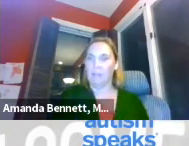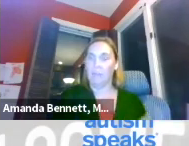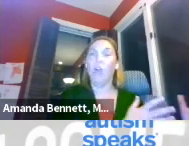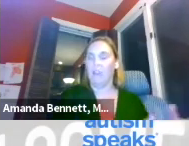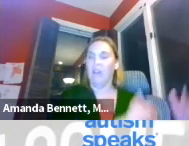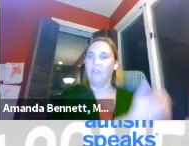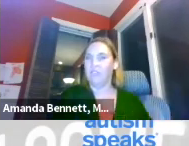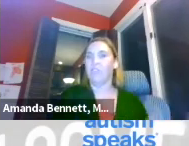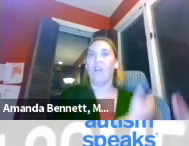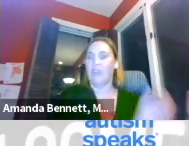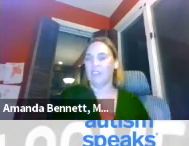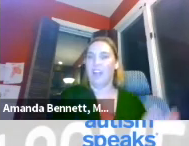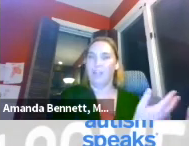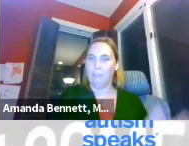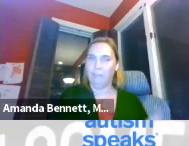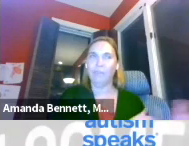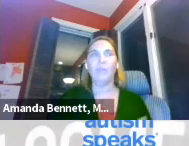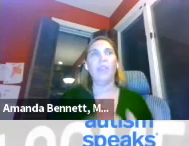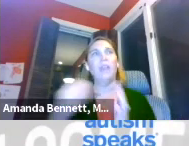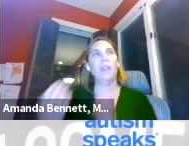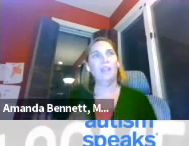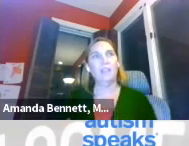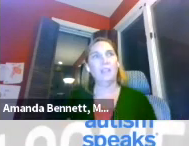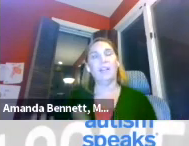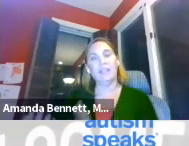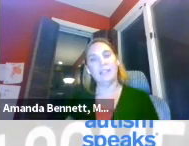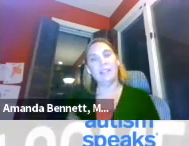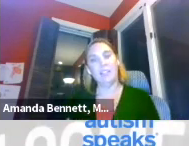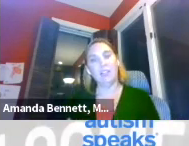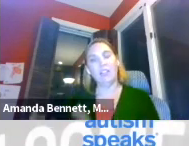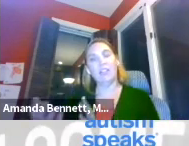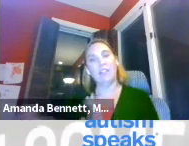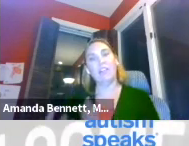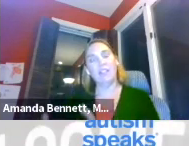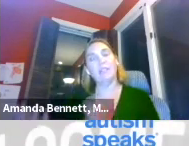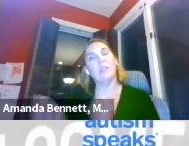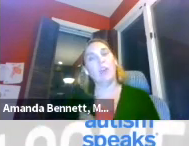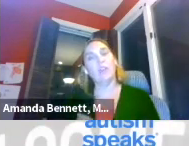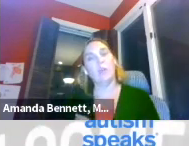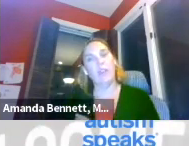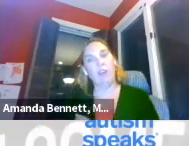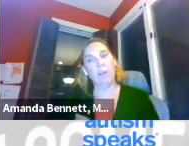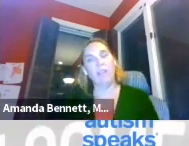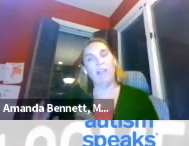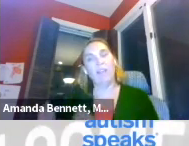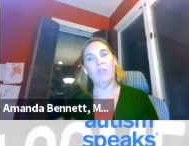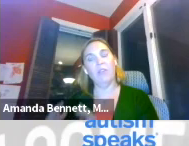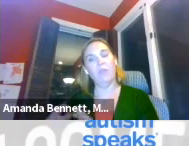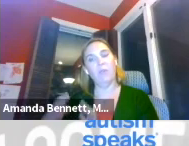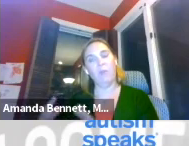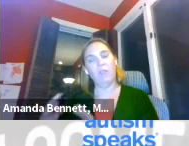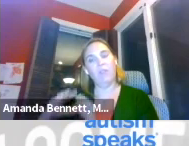is part of describing the child. The autistic adult sees autism as part of who they are. And